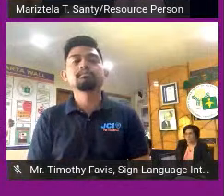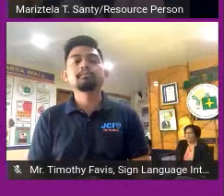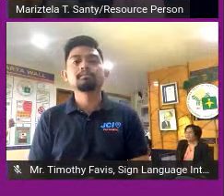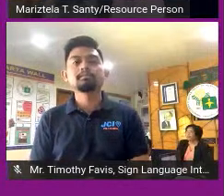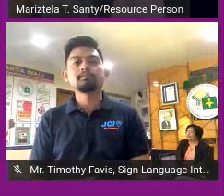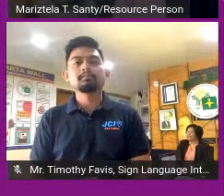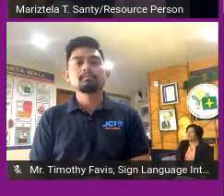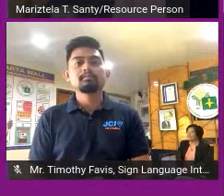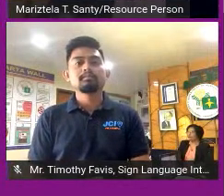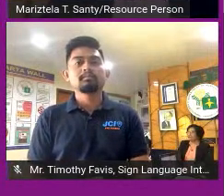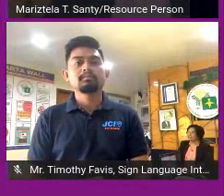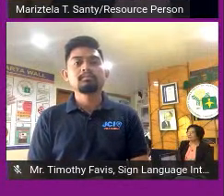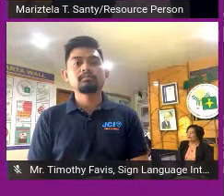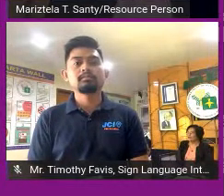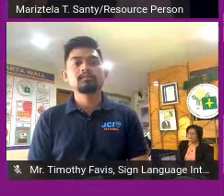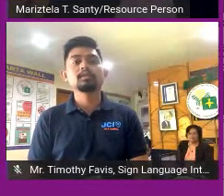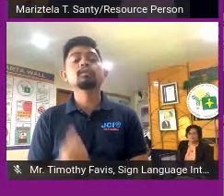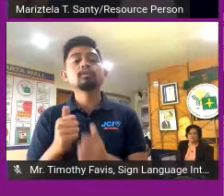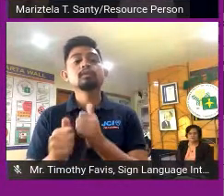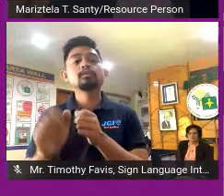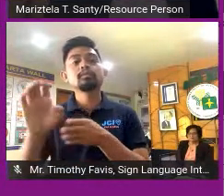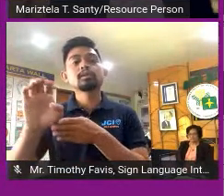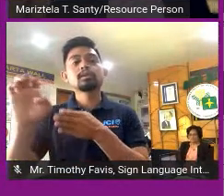So, this ends po sa